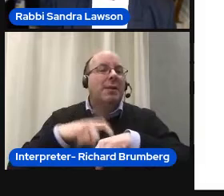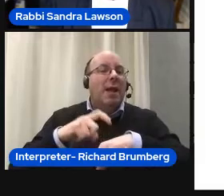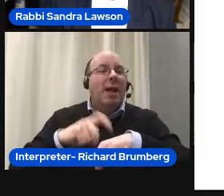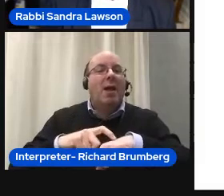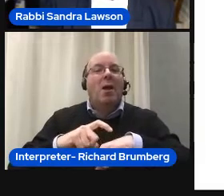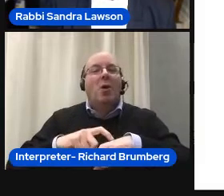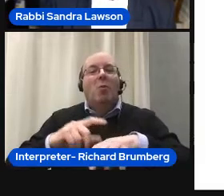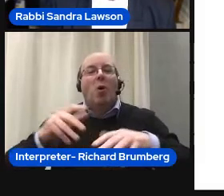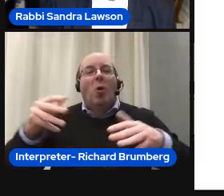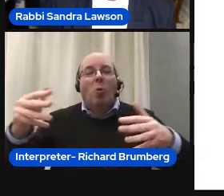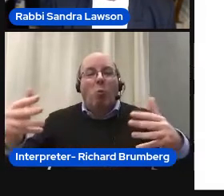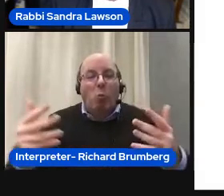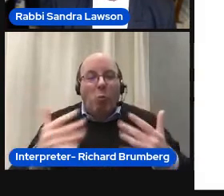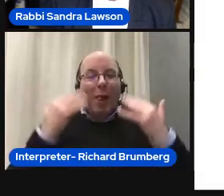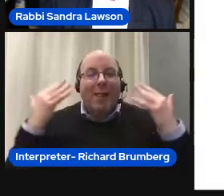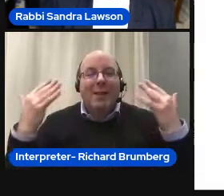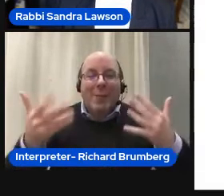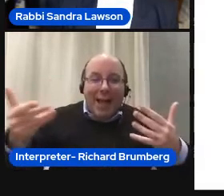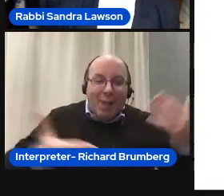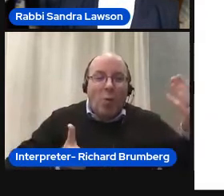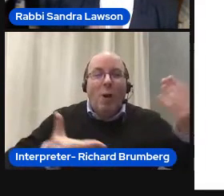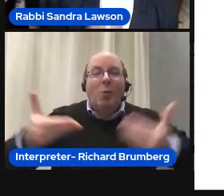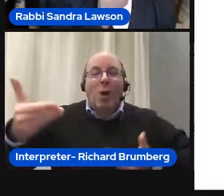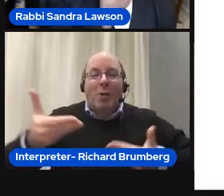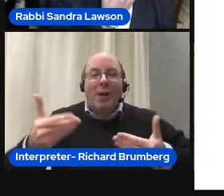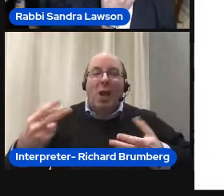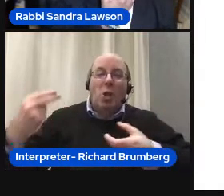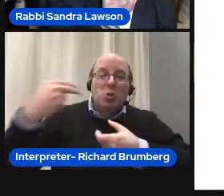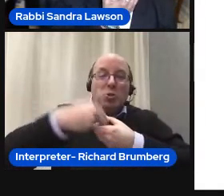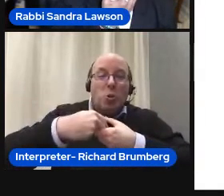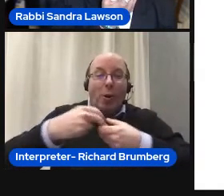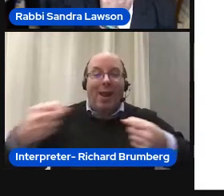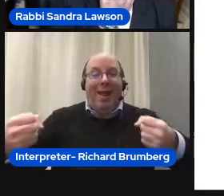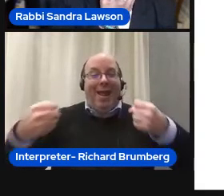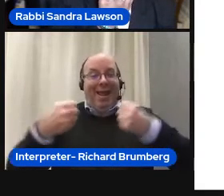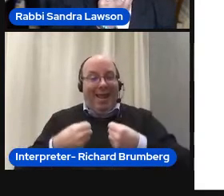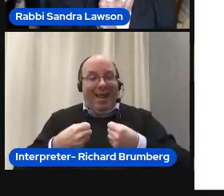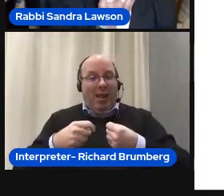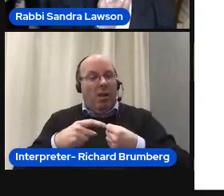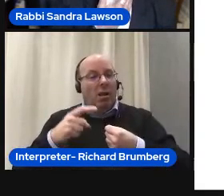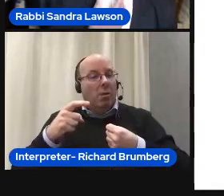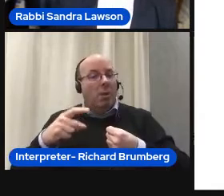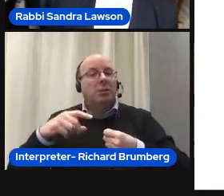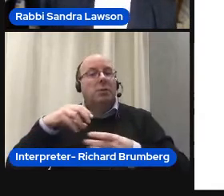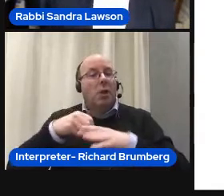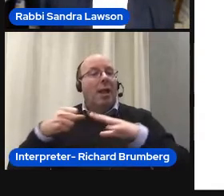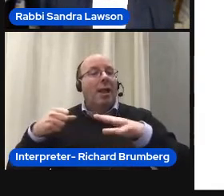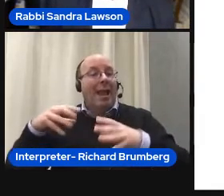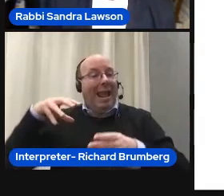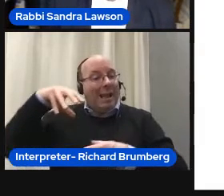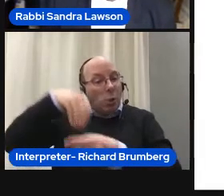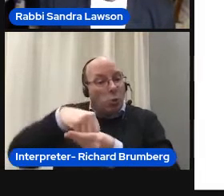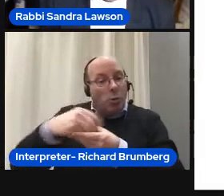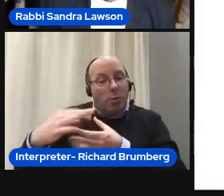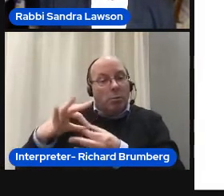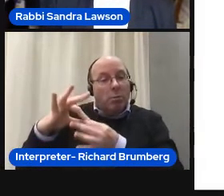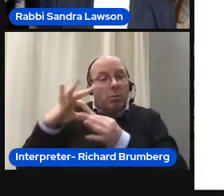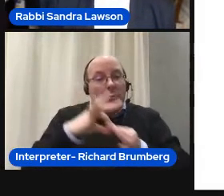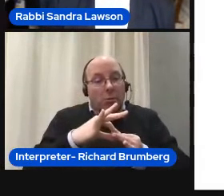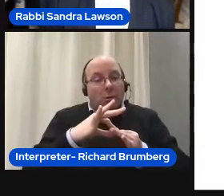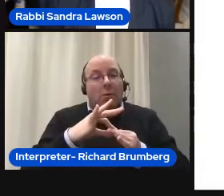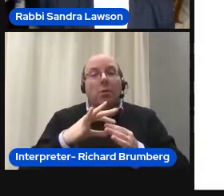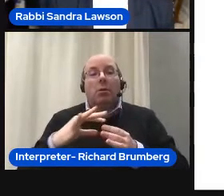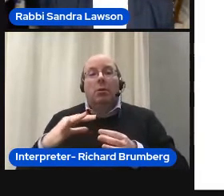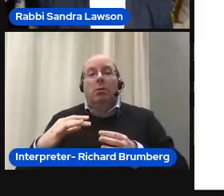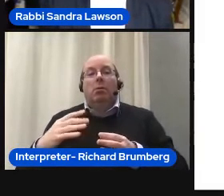welcoming, and welcoming is great, but we need to spend a lot more time on inclusivity and making sure that members of the Jewish